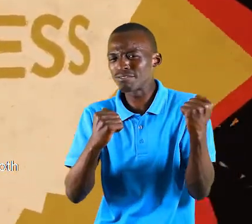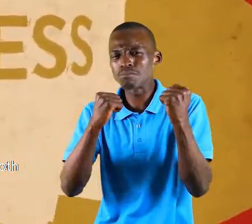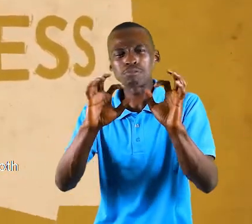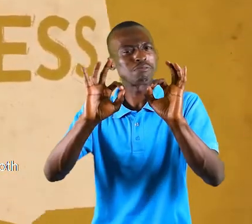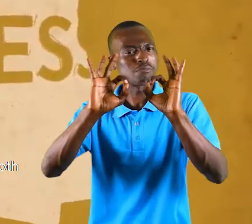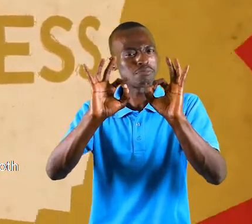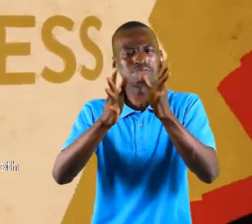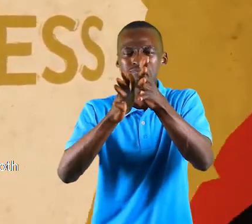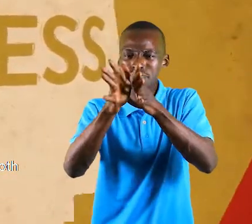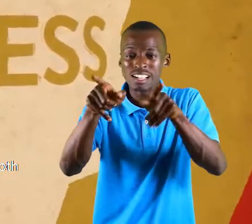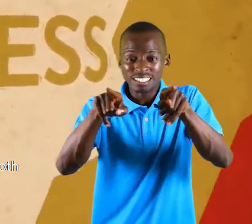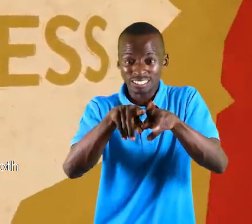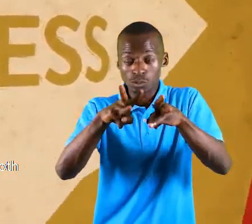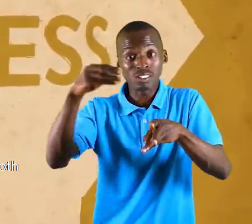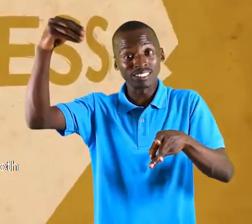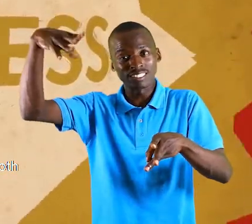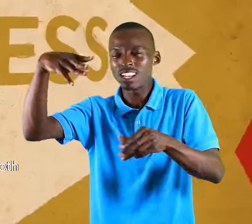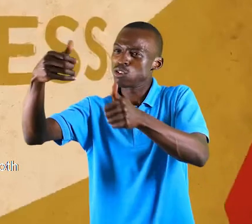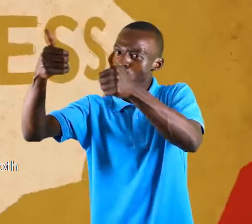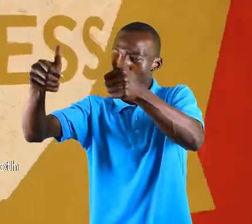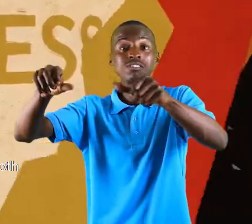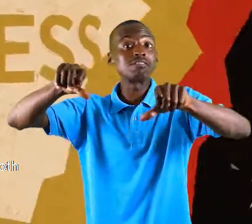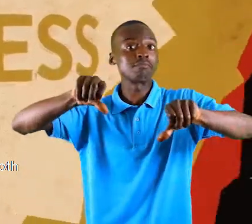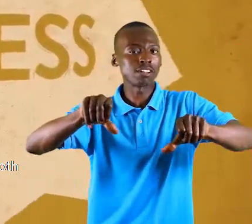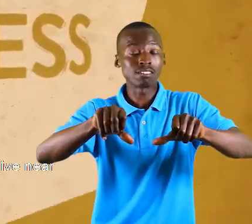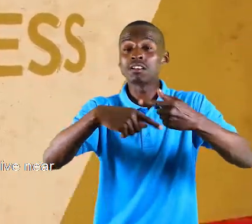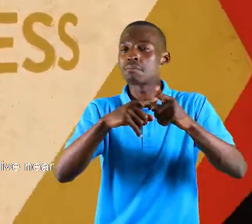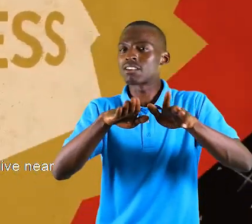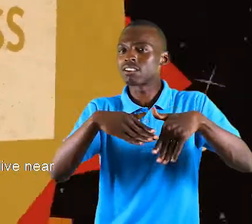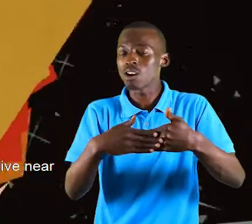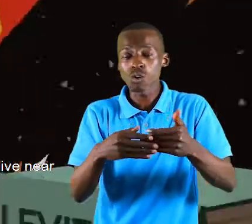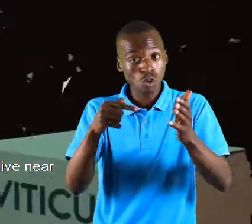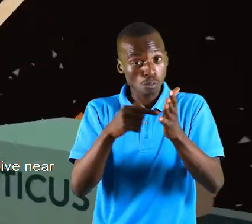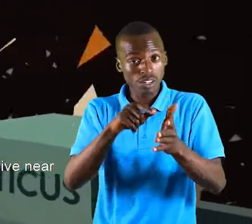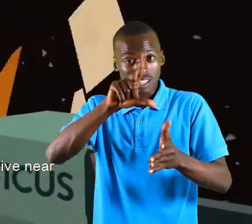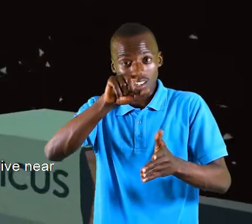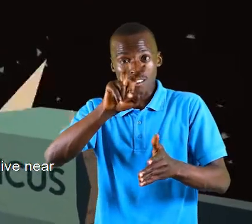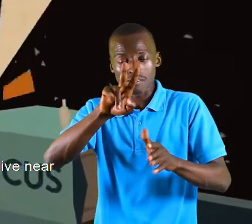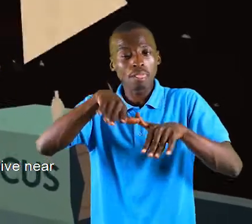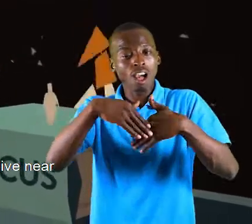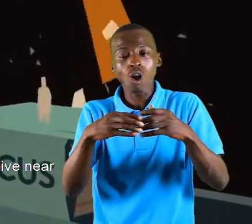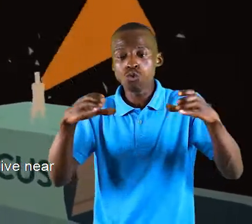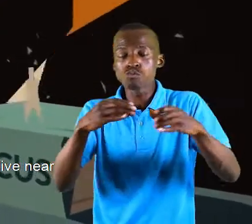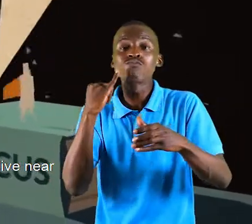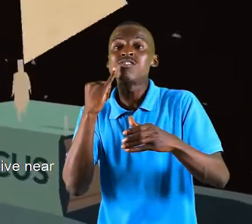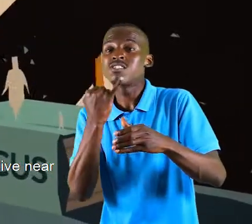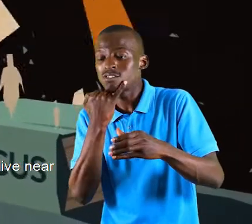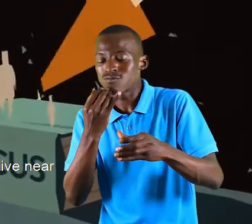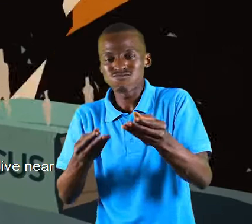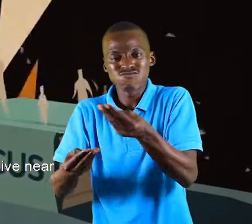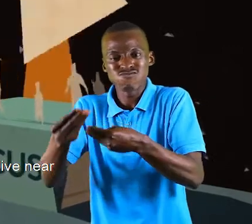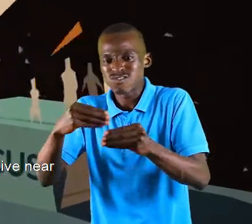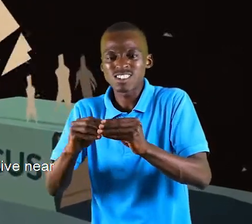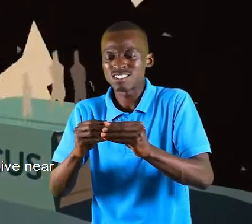powerful presence, which, like the sun, is both good and dangerous. So the point of Leviticus is to show how corrupt Israelites